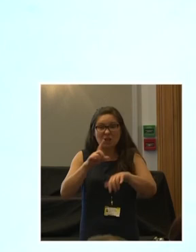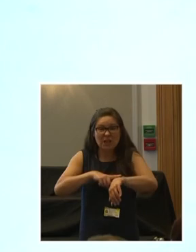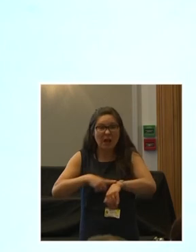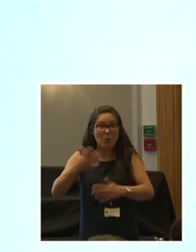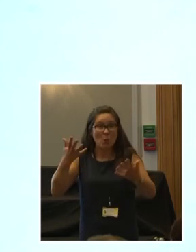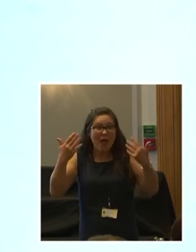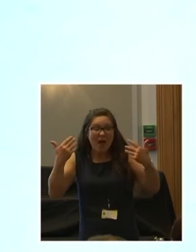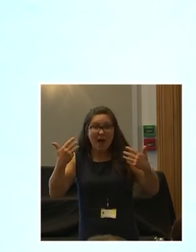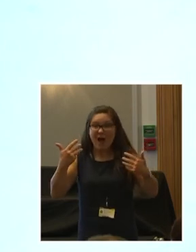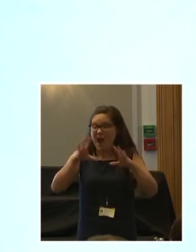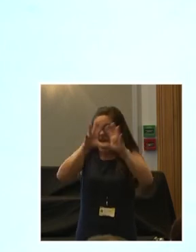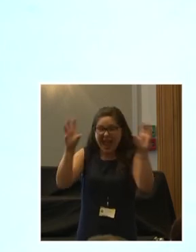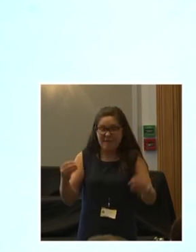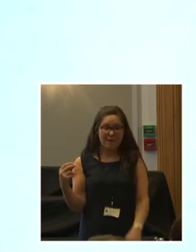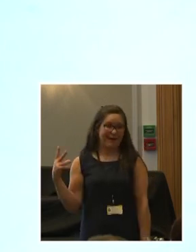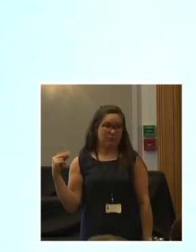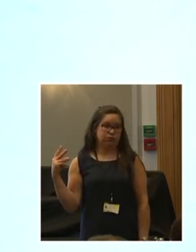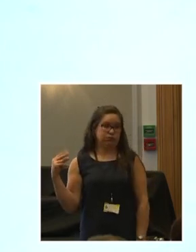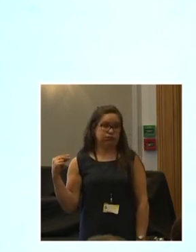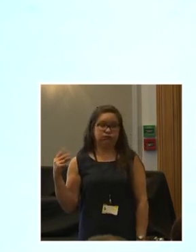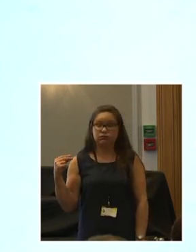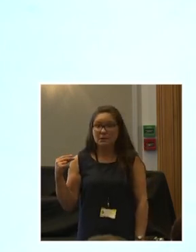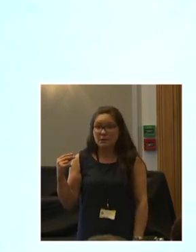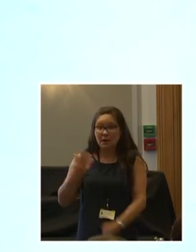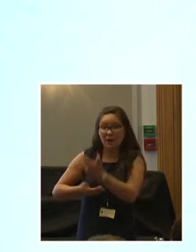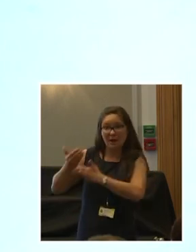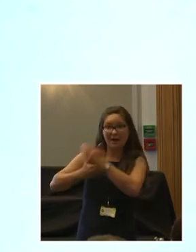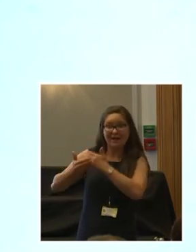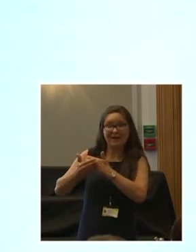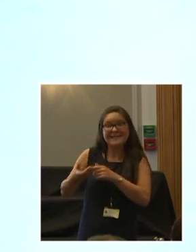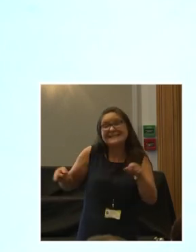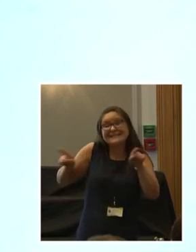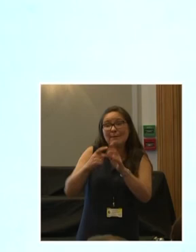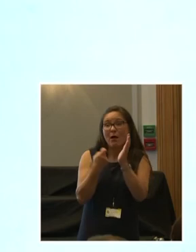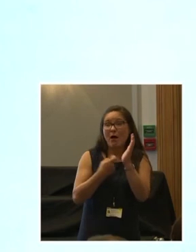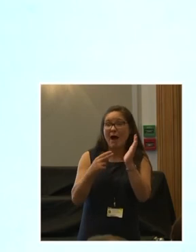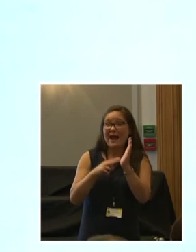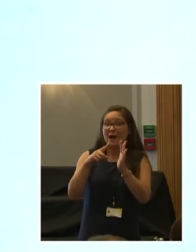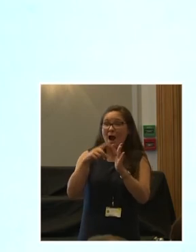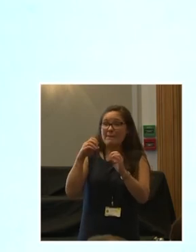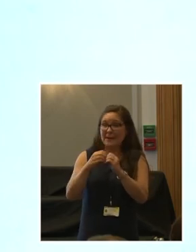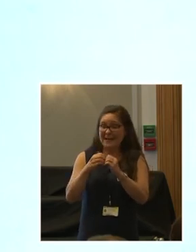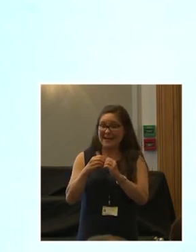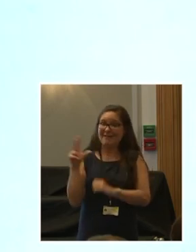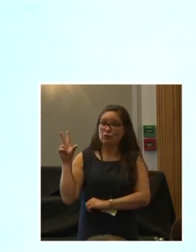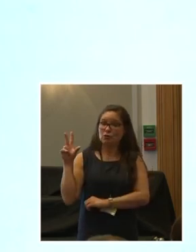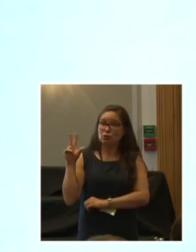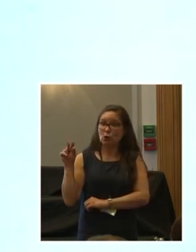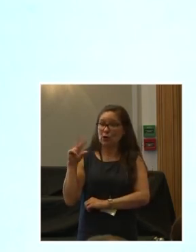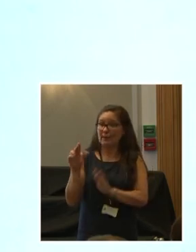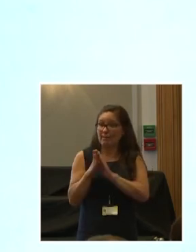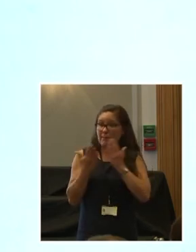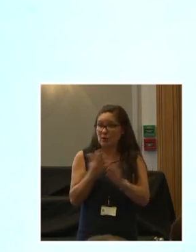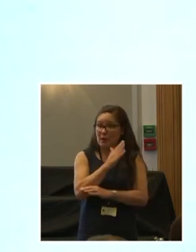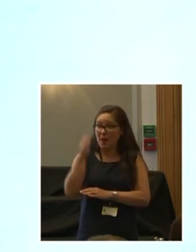things such as not just entertainment of music, but our RNIB Talking Books Library is available there too. So the advent of smart